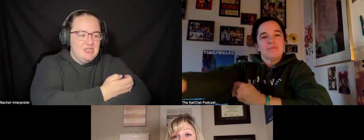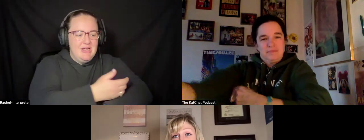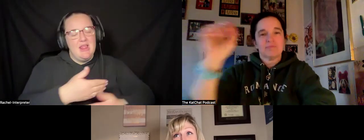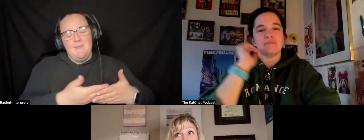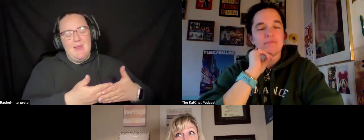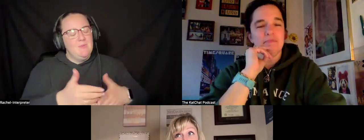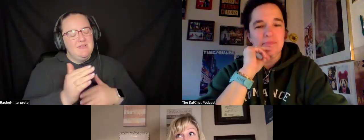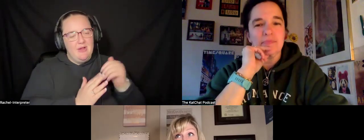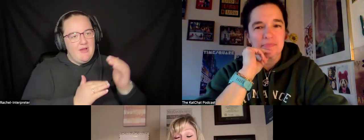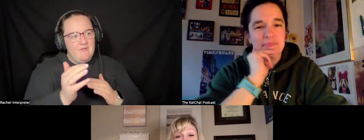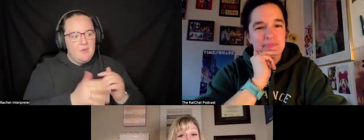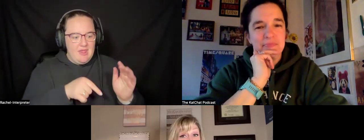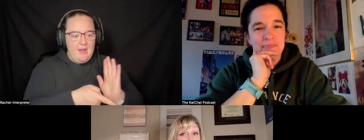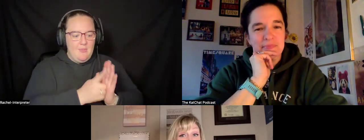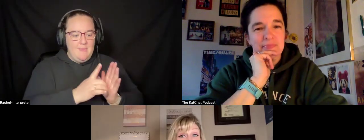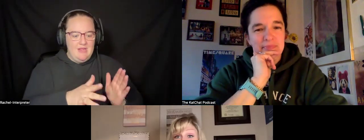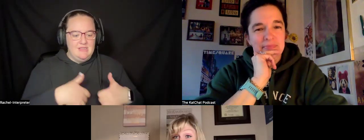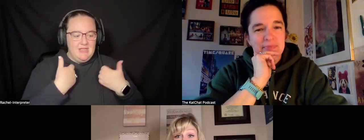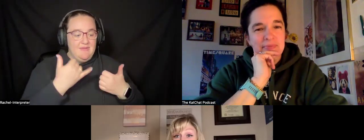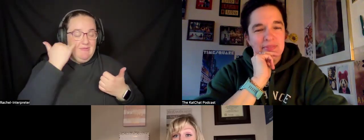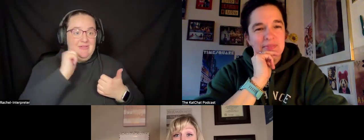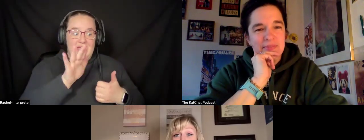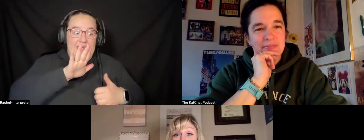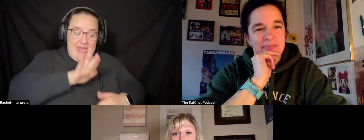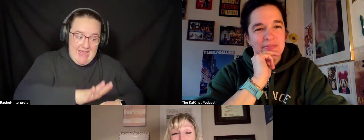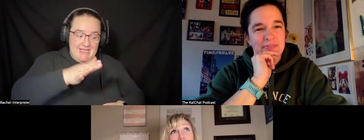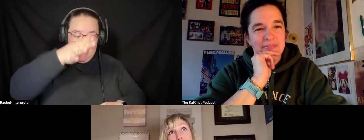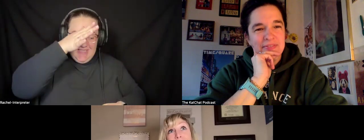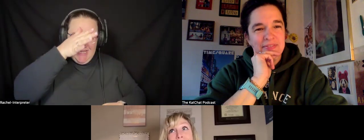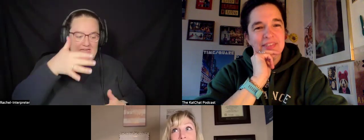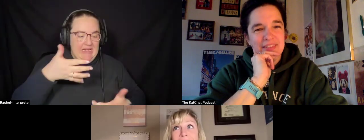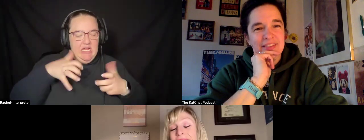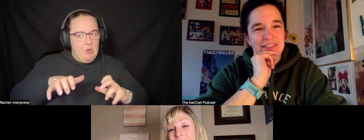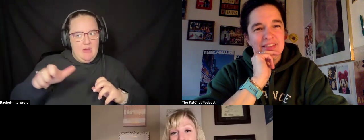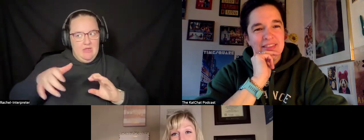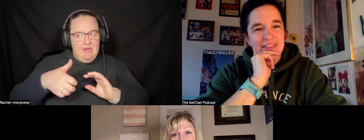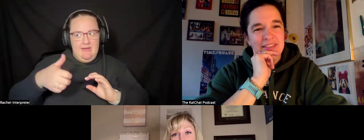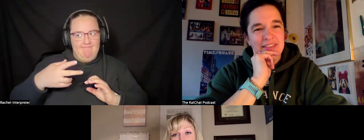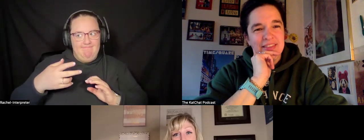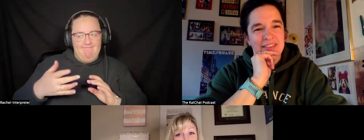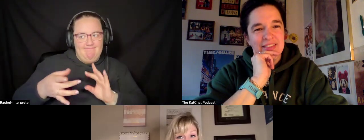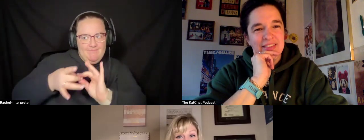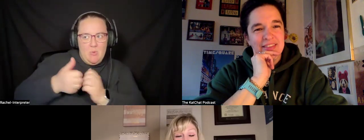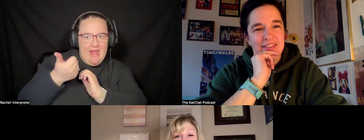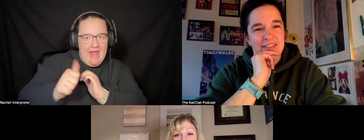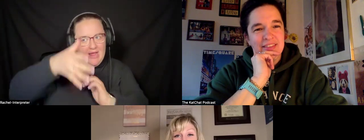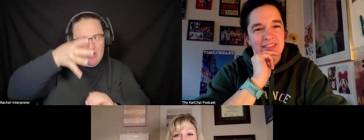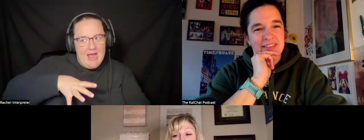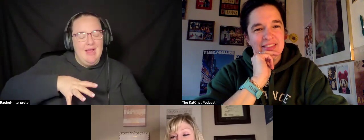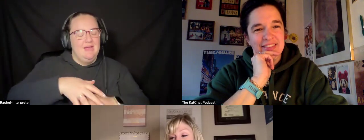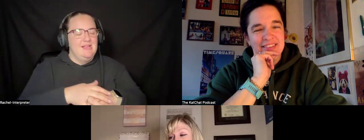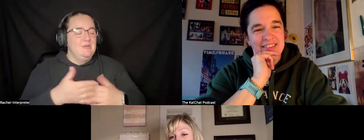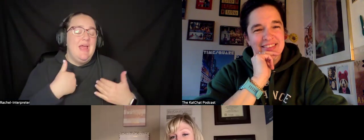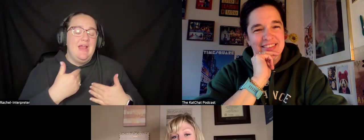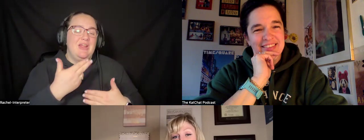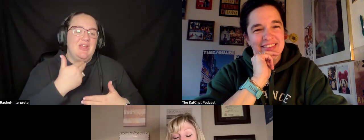at that point in his life, he was like, unless it was his dad, he didn't wanted nothing to do with any other guy. And so we got our cute picture.